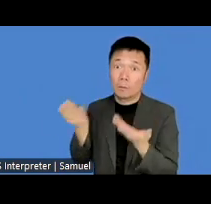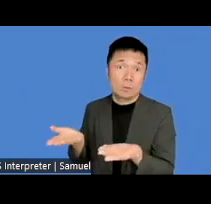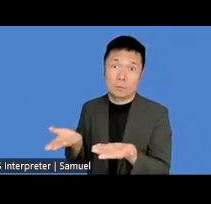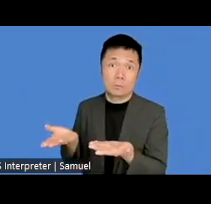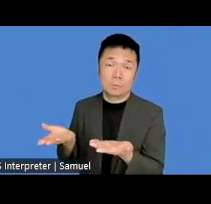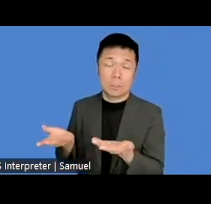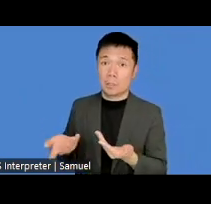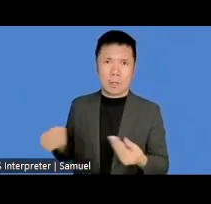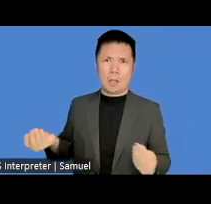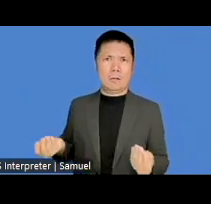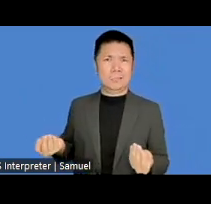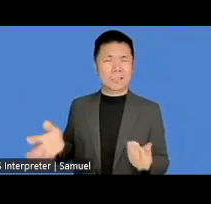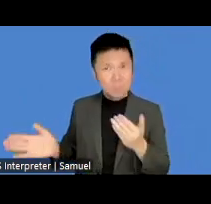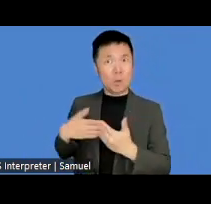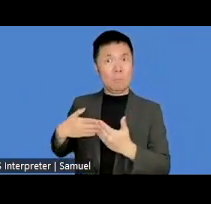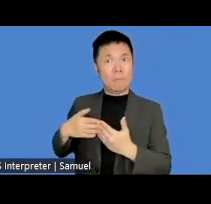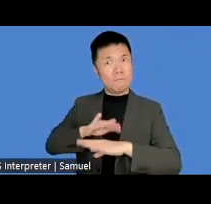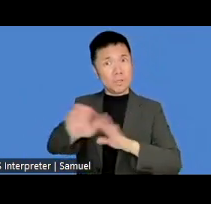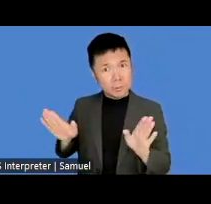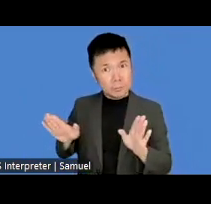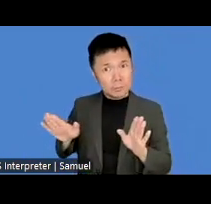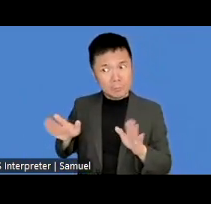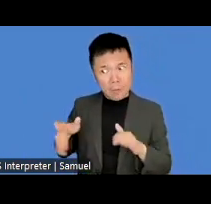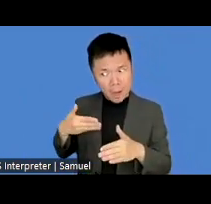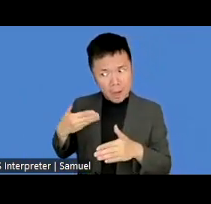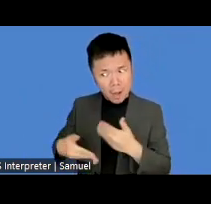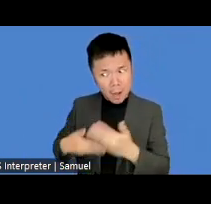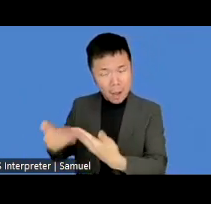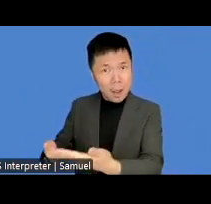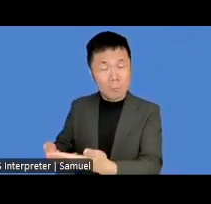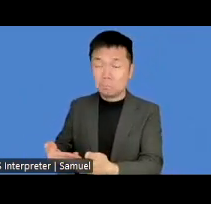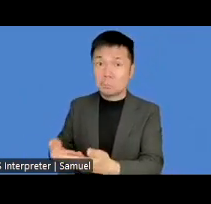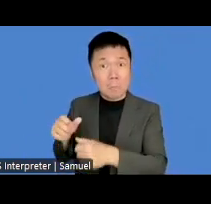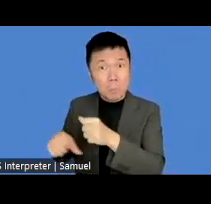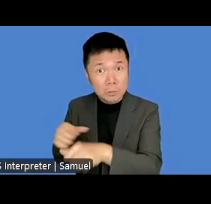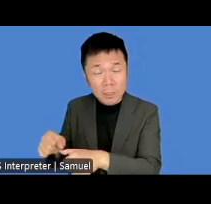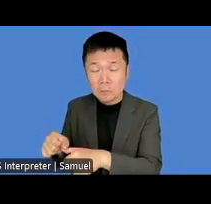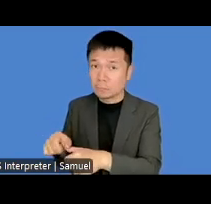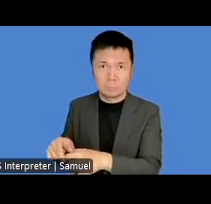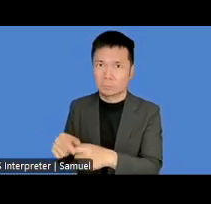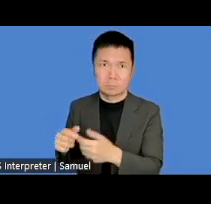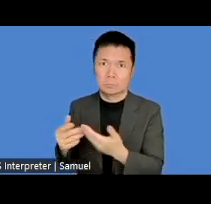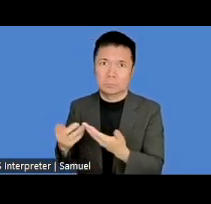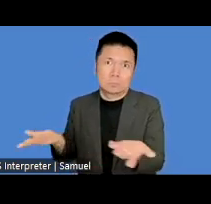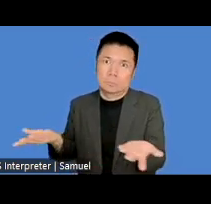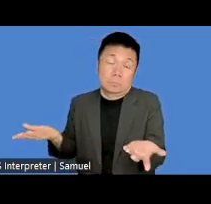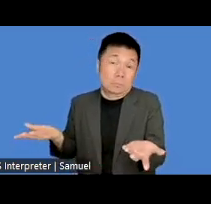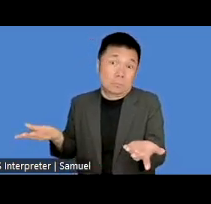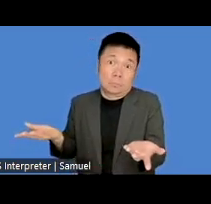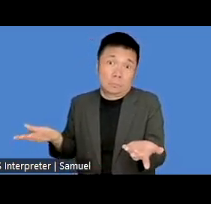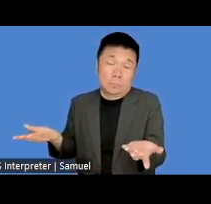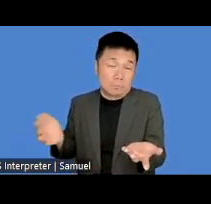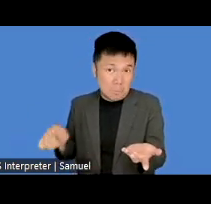deinstitutionalization, on whether the process took into account the people's